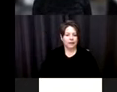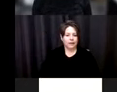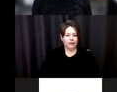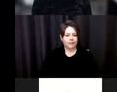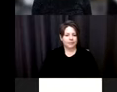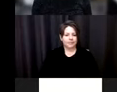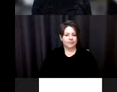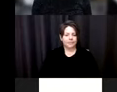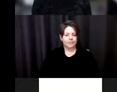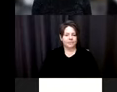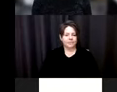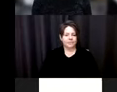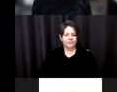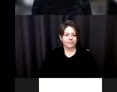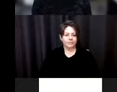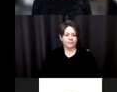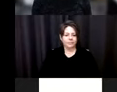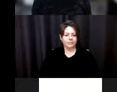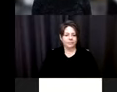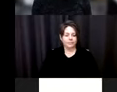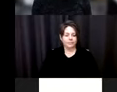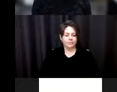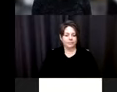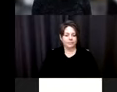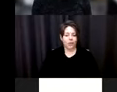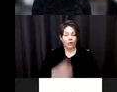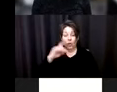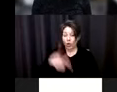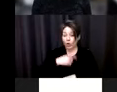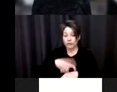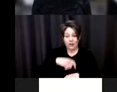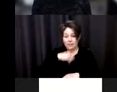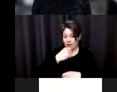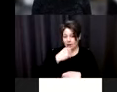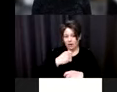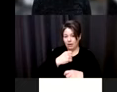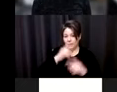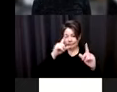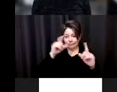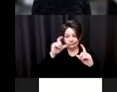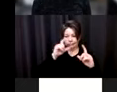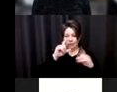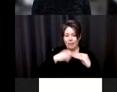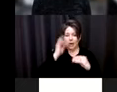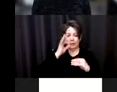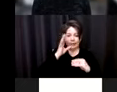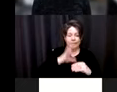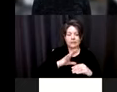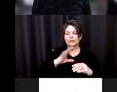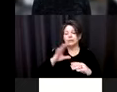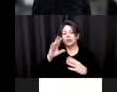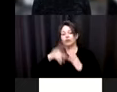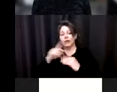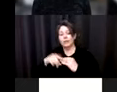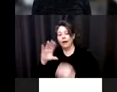So I wasn't making work specifically about the bees for quite a while, and reading a lot about colony collapse